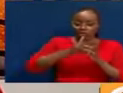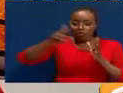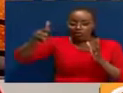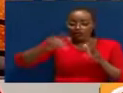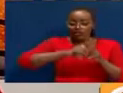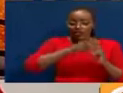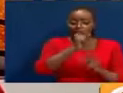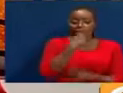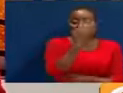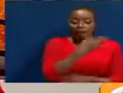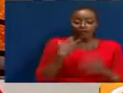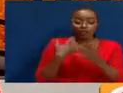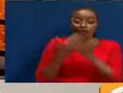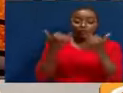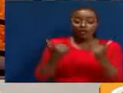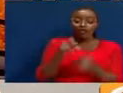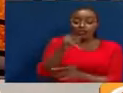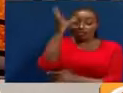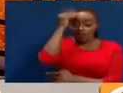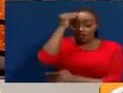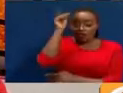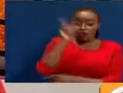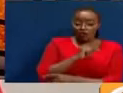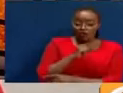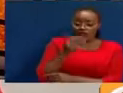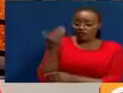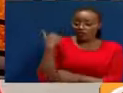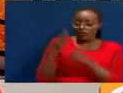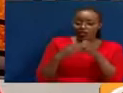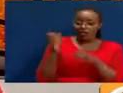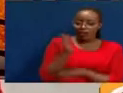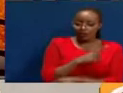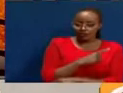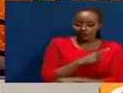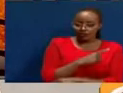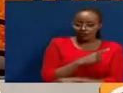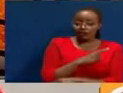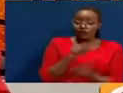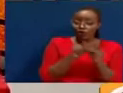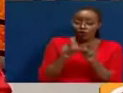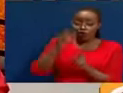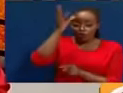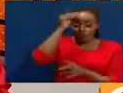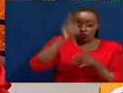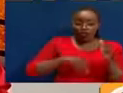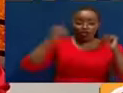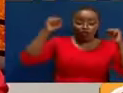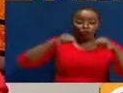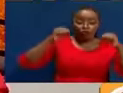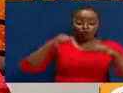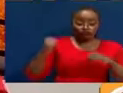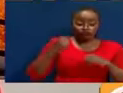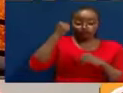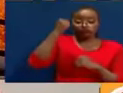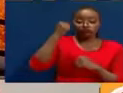that is since March. That I have learned over these past 9 months. I have also learned that we can actually rise